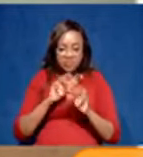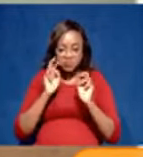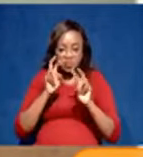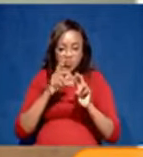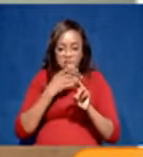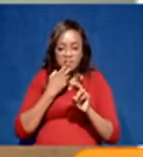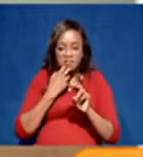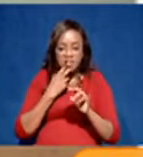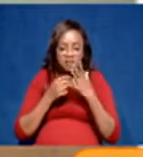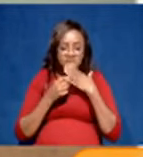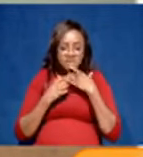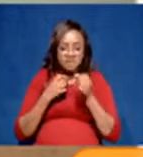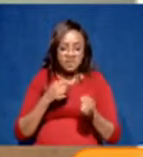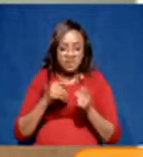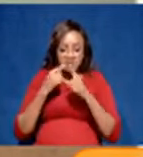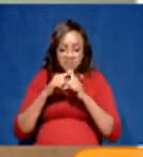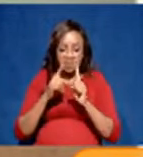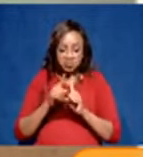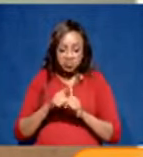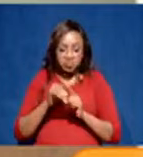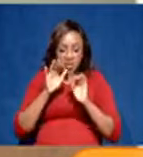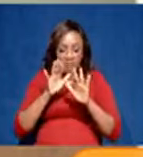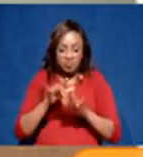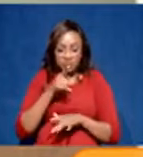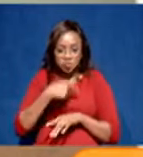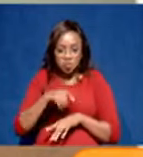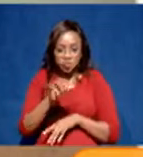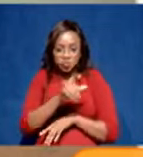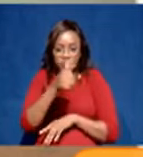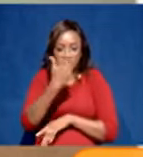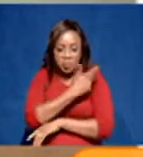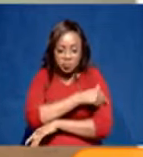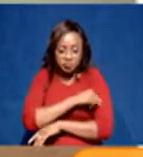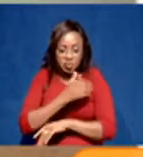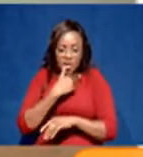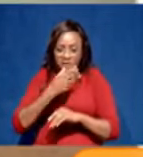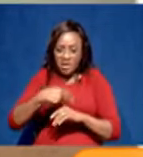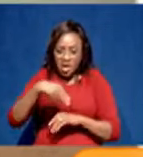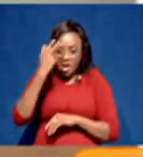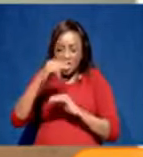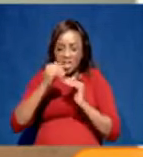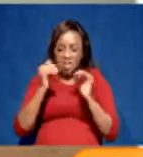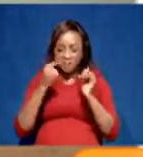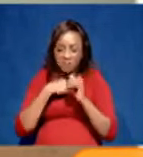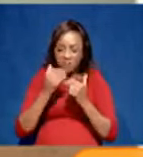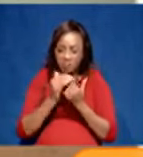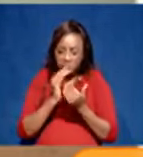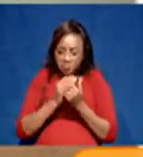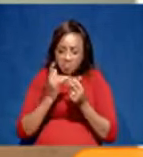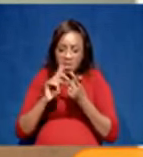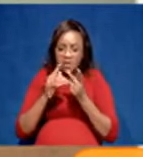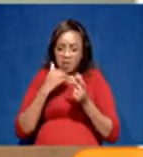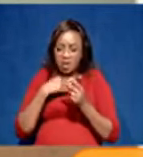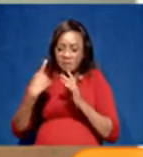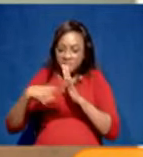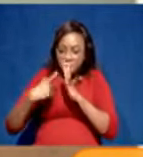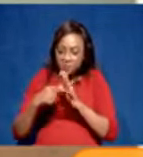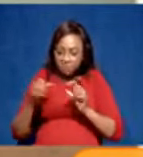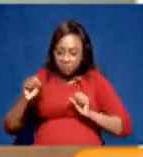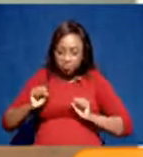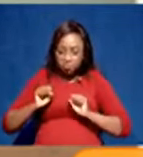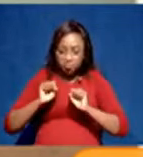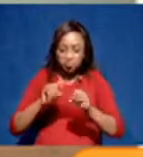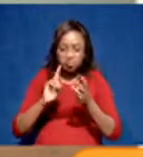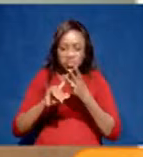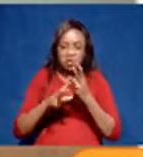facility where you will be treated well, where there's a very high level of hospitality, where you are maybe